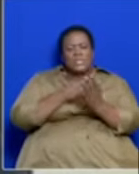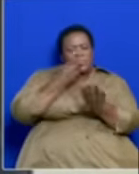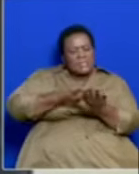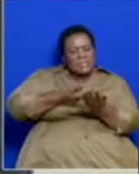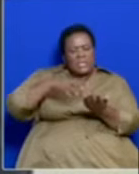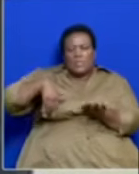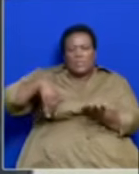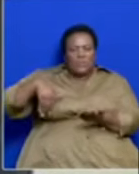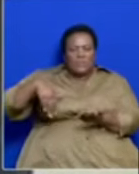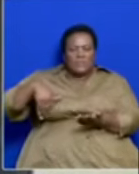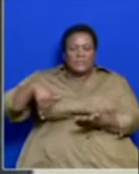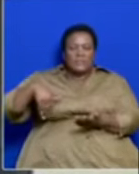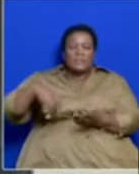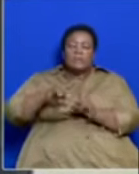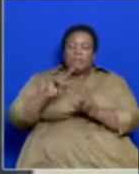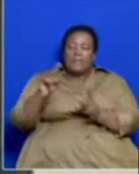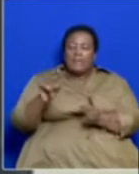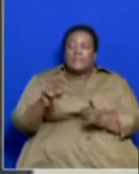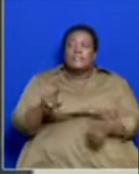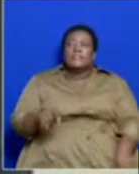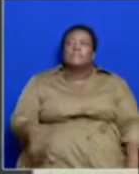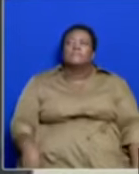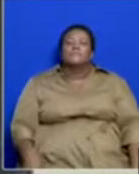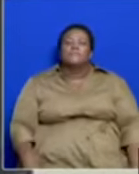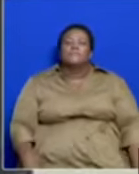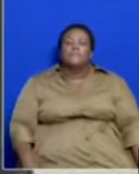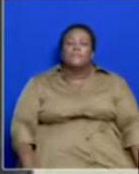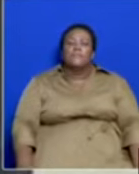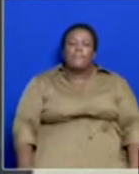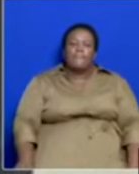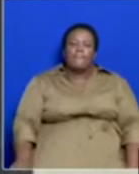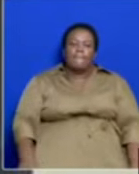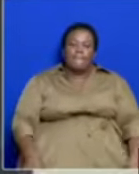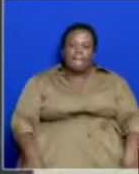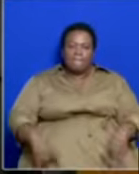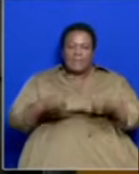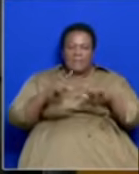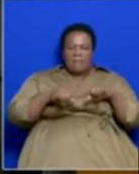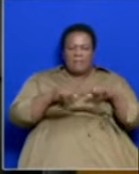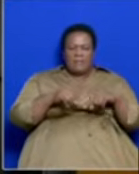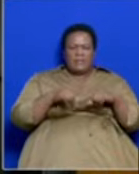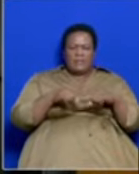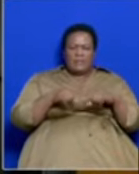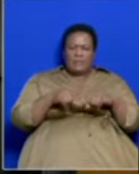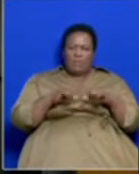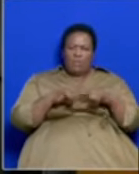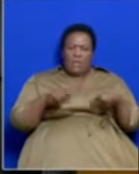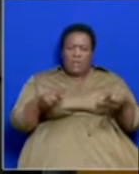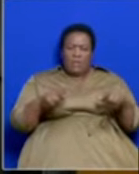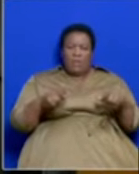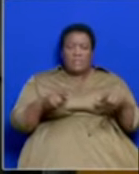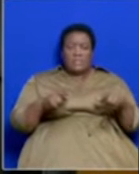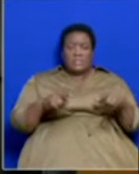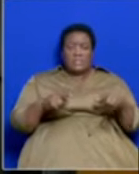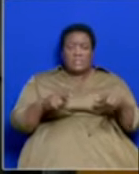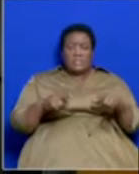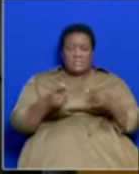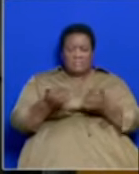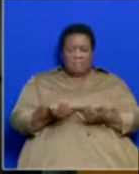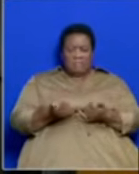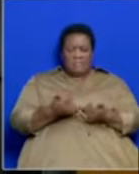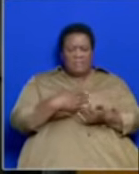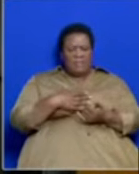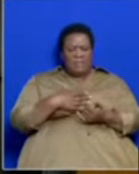but depending on the language, as presently advised, I feel that